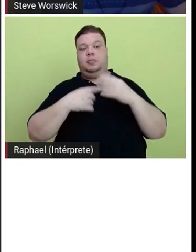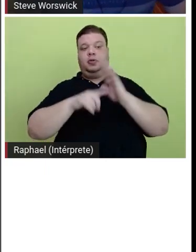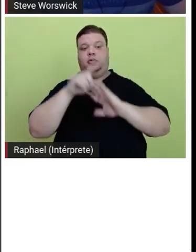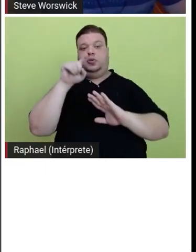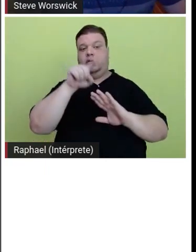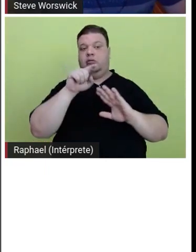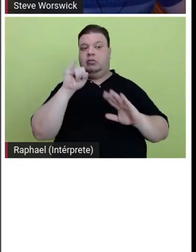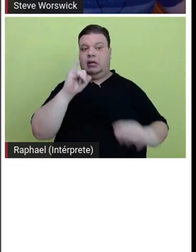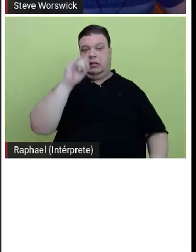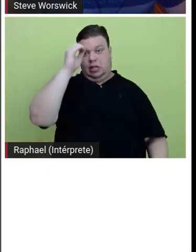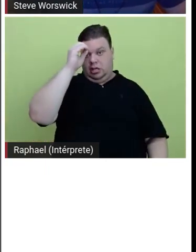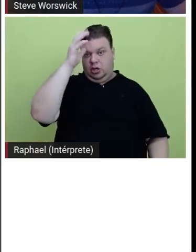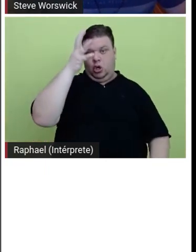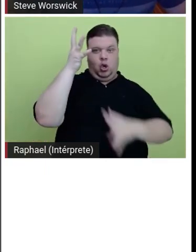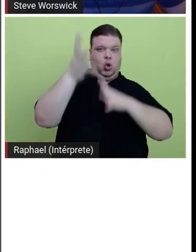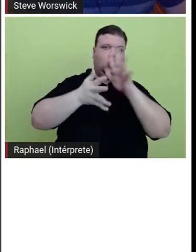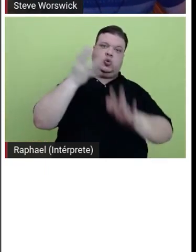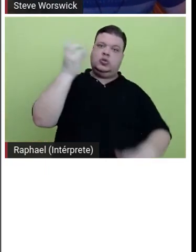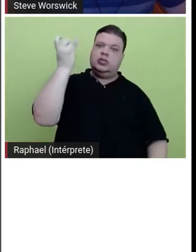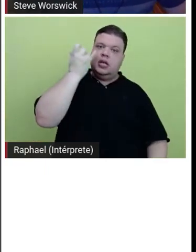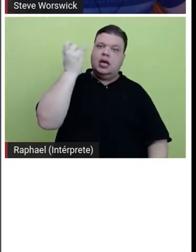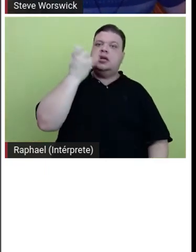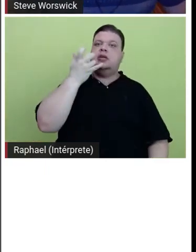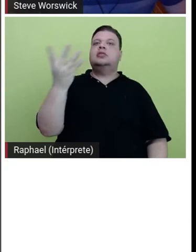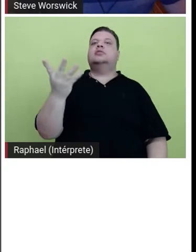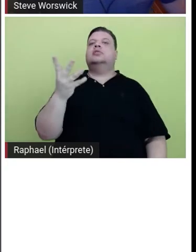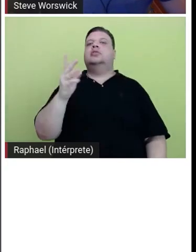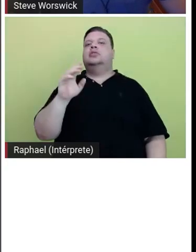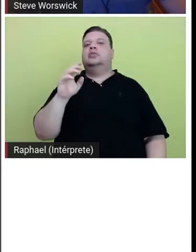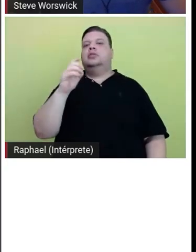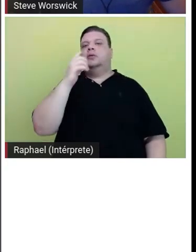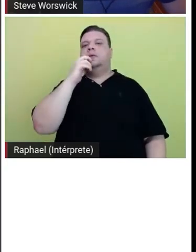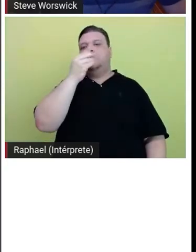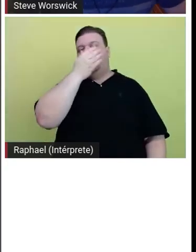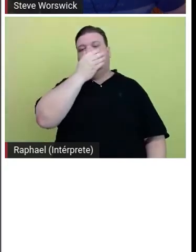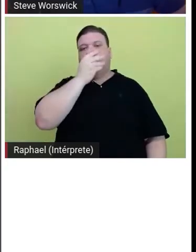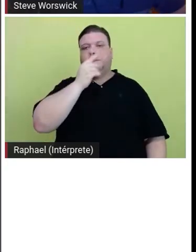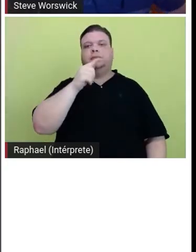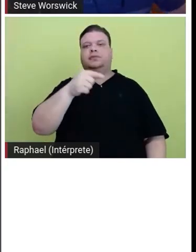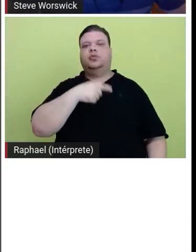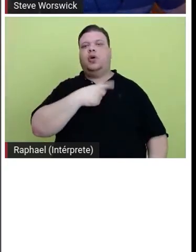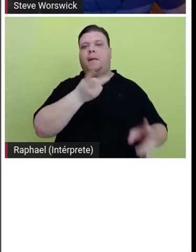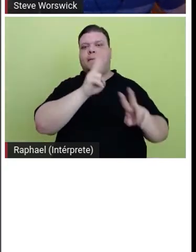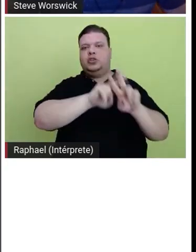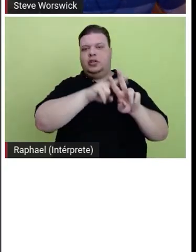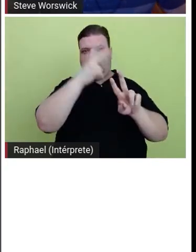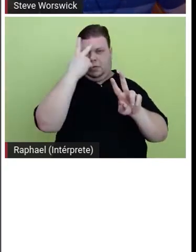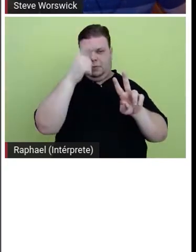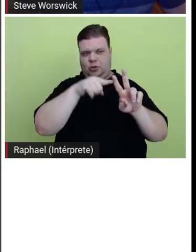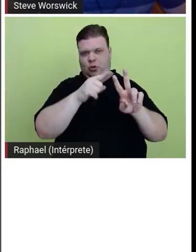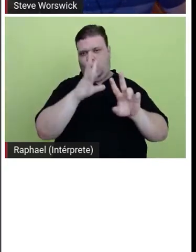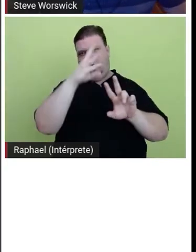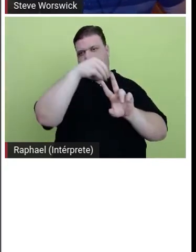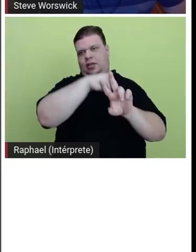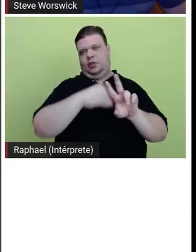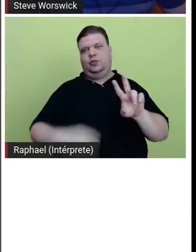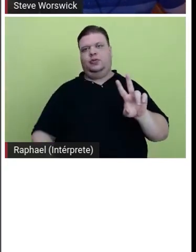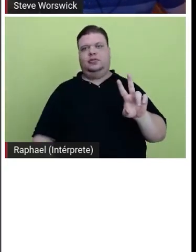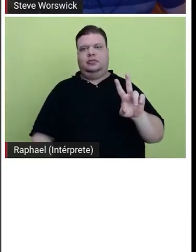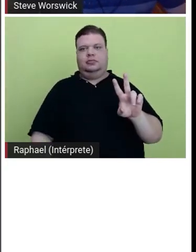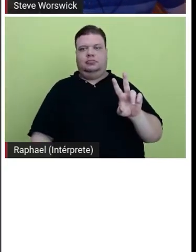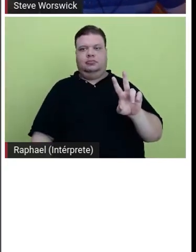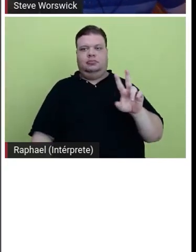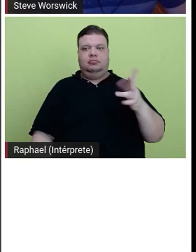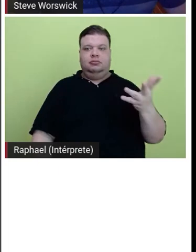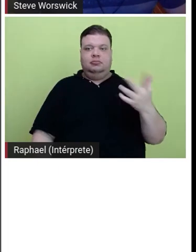Then finally, because I think I'm running out of time, just for the future, we're moving Kooky into kind of like a virtual influencer